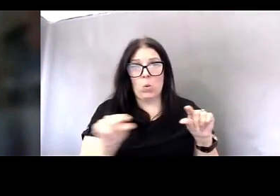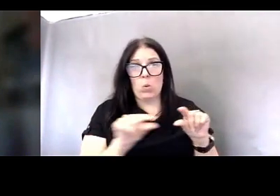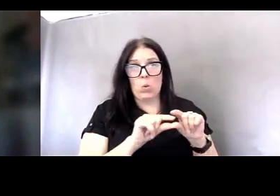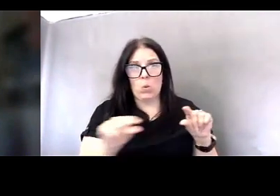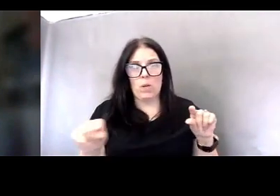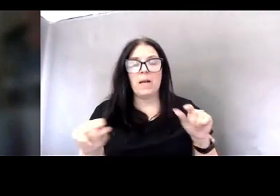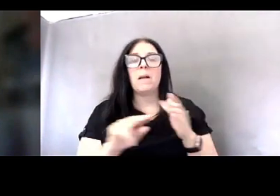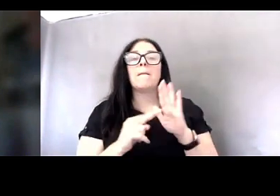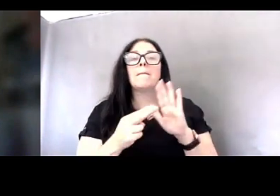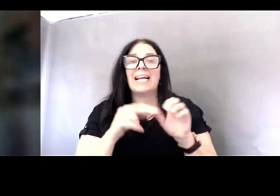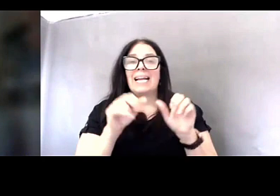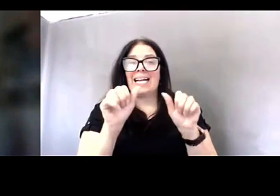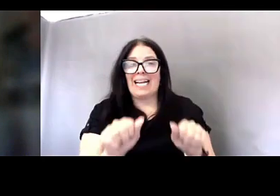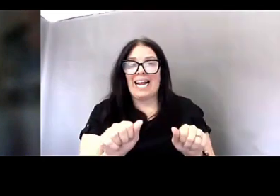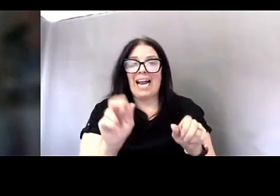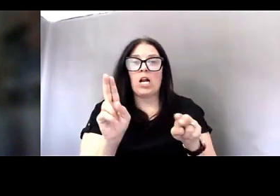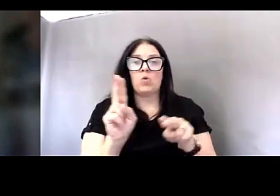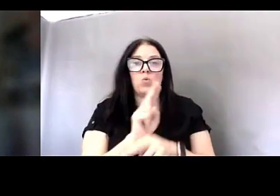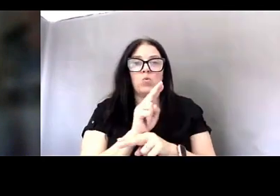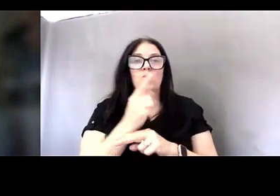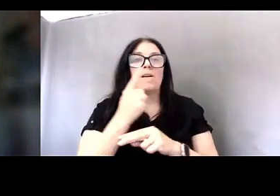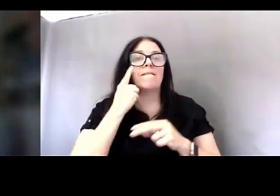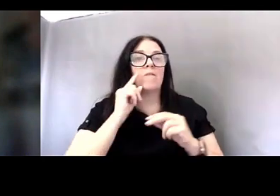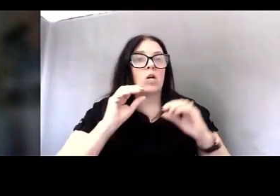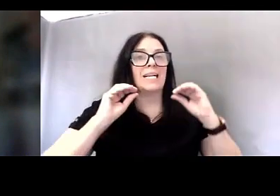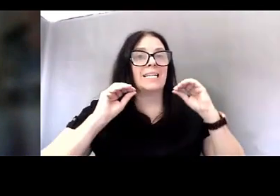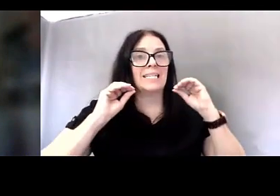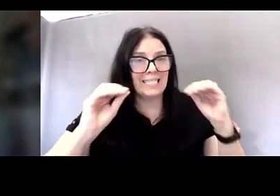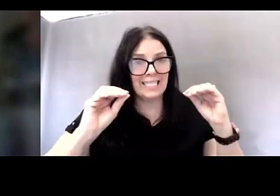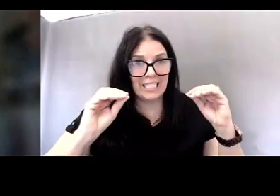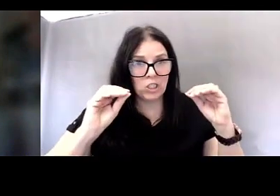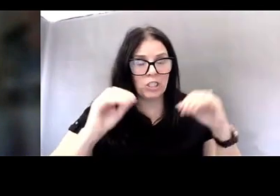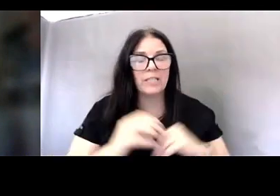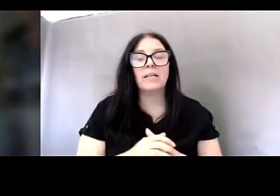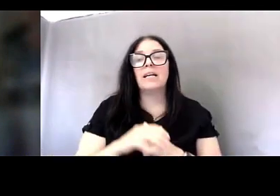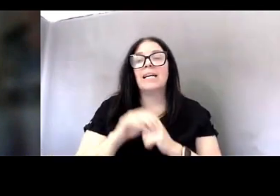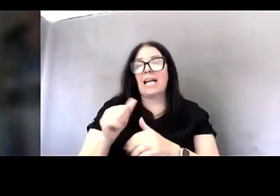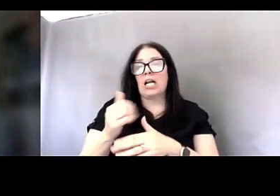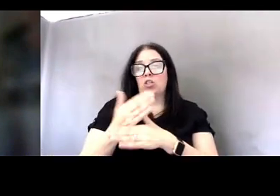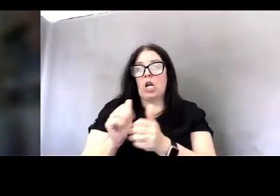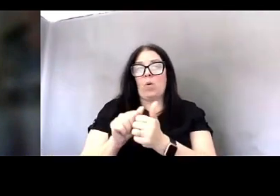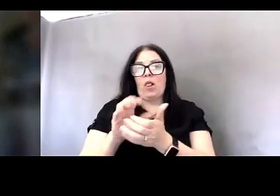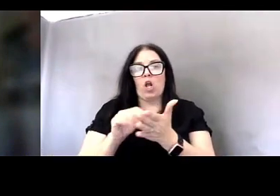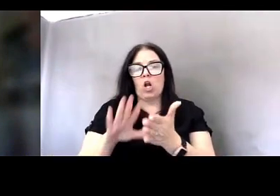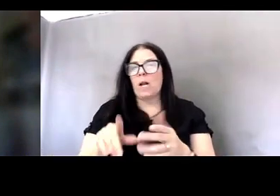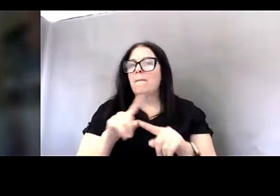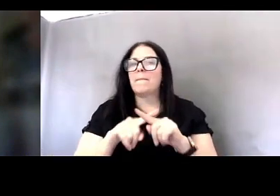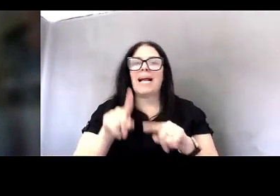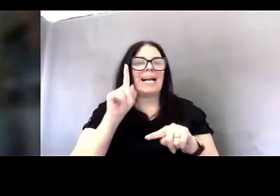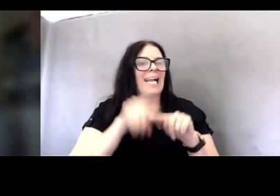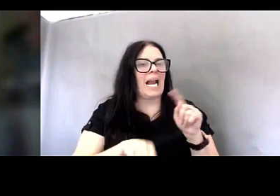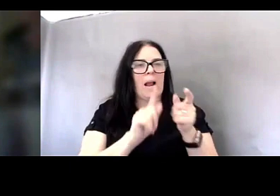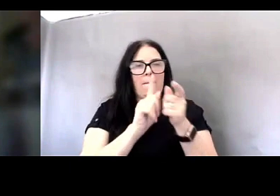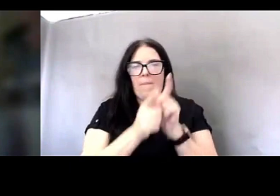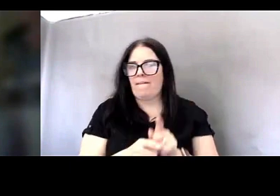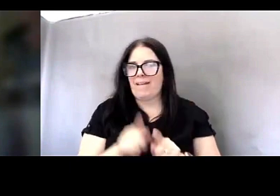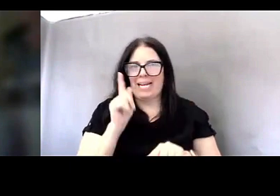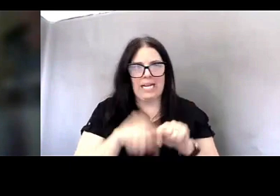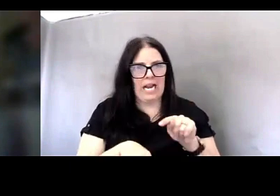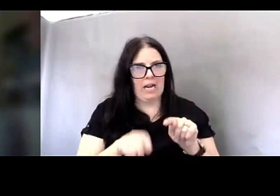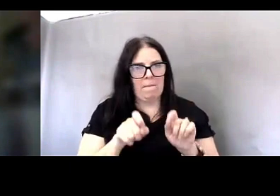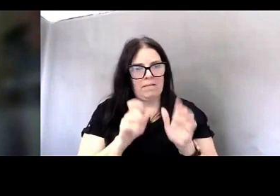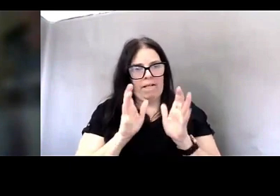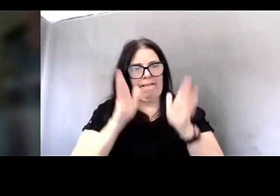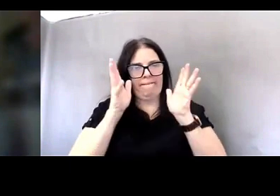for instructional use. You can share them with learners, but you cannot modify them. So